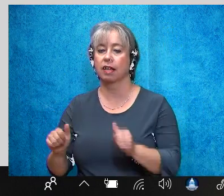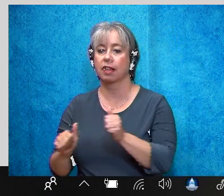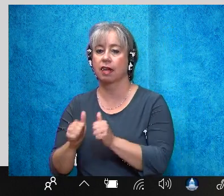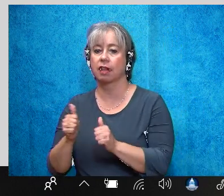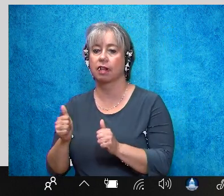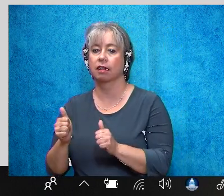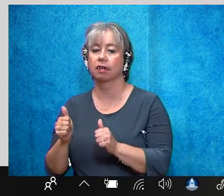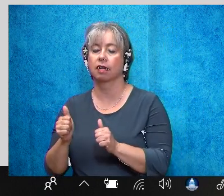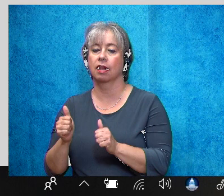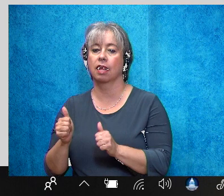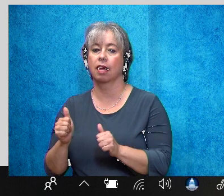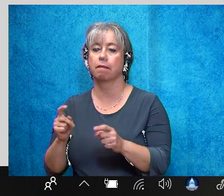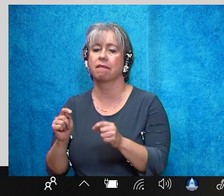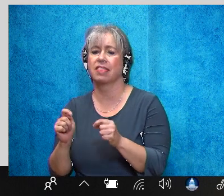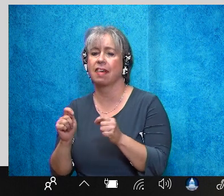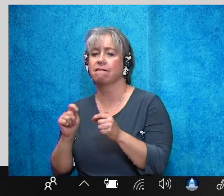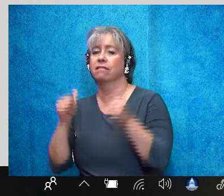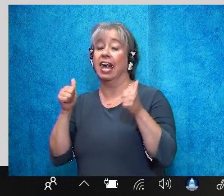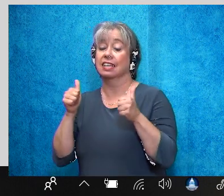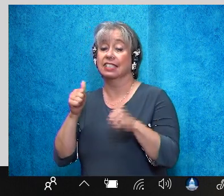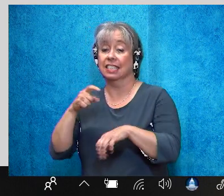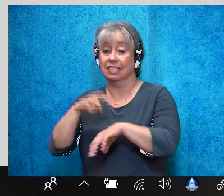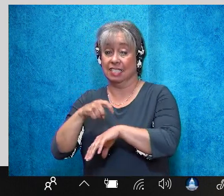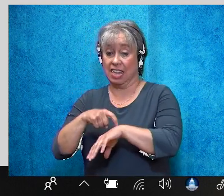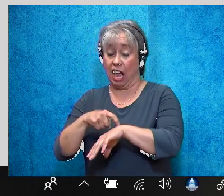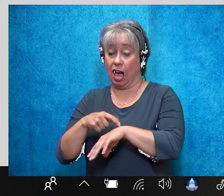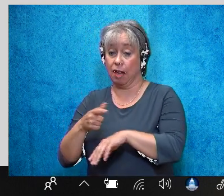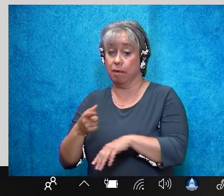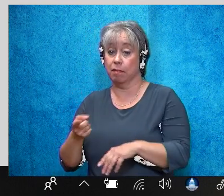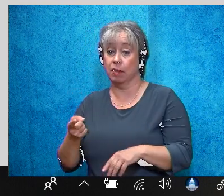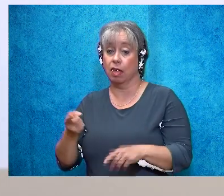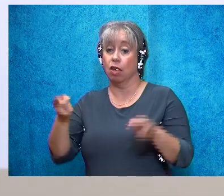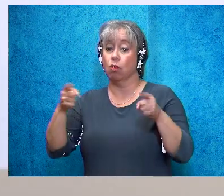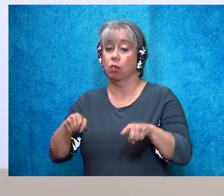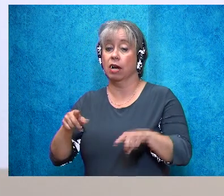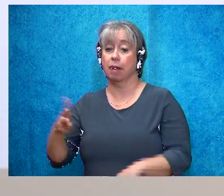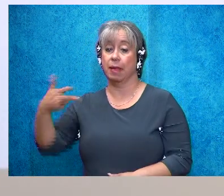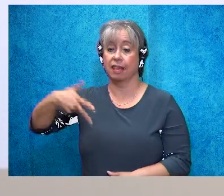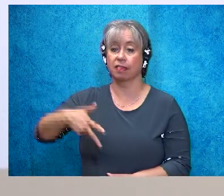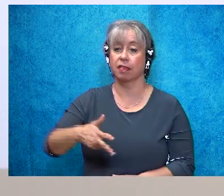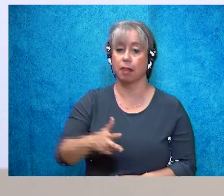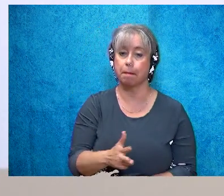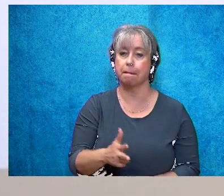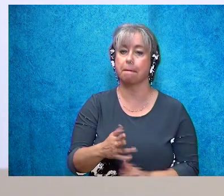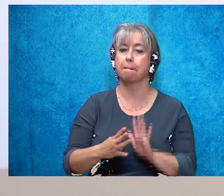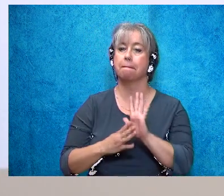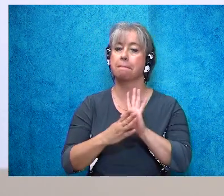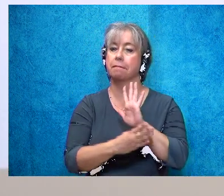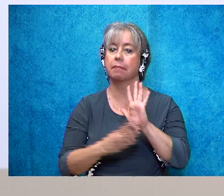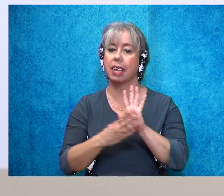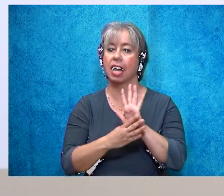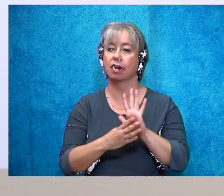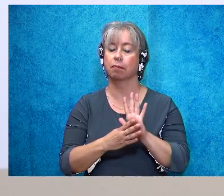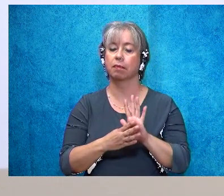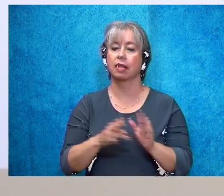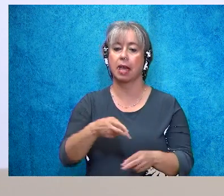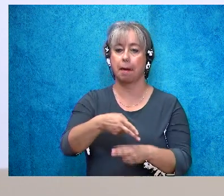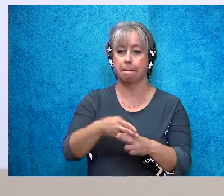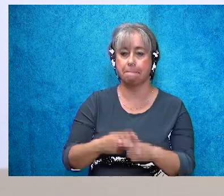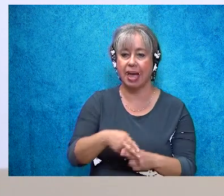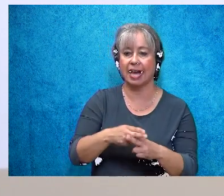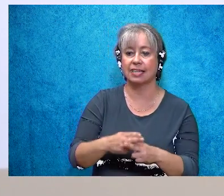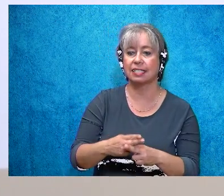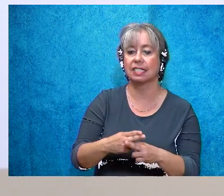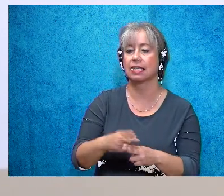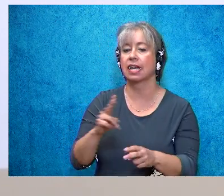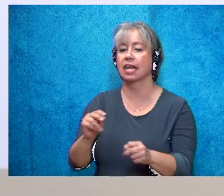go at the bottom of this hill. Remember, kinetic energy is your mass and speed. I'm going